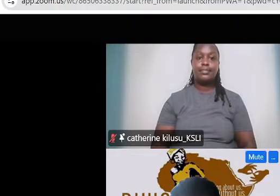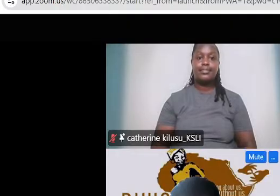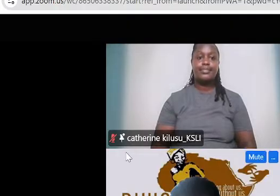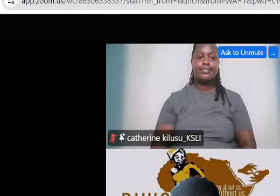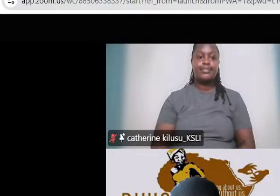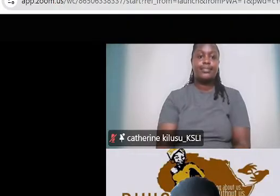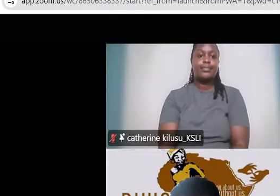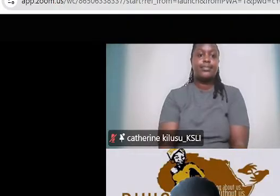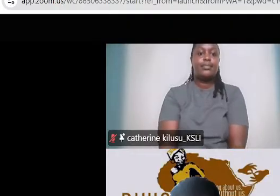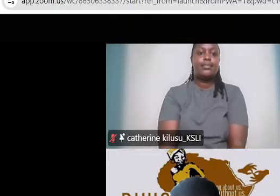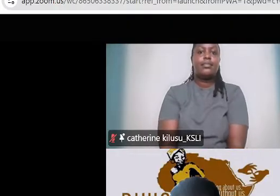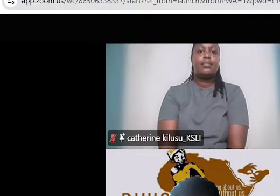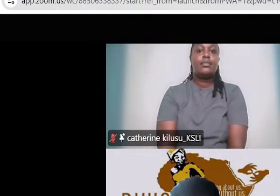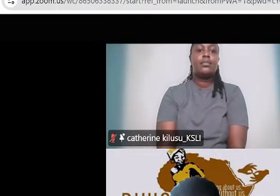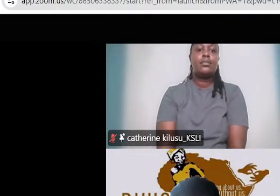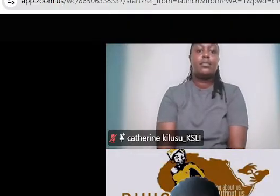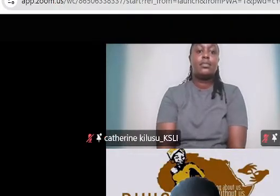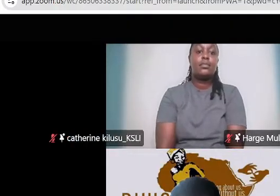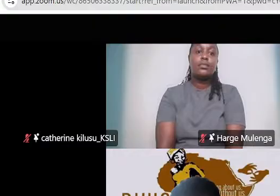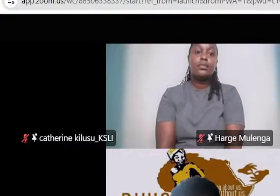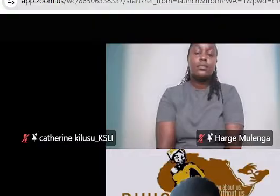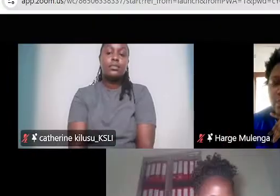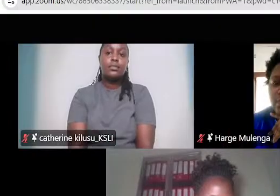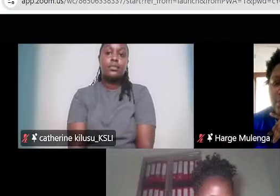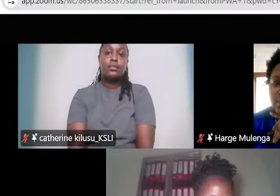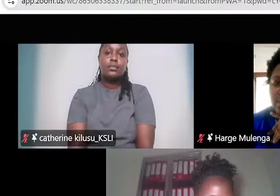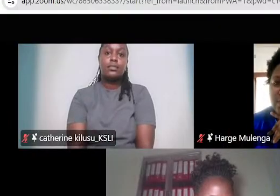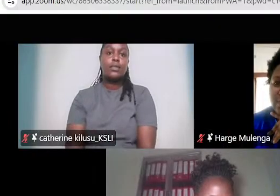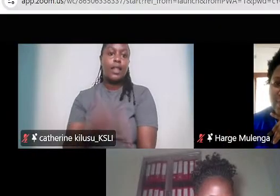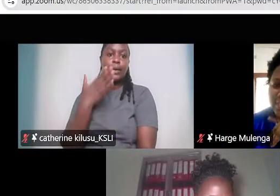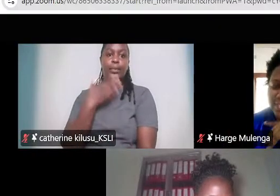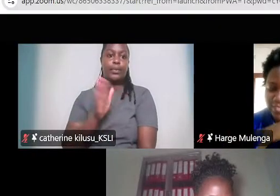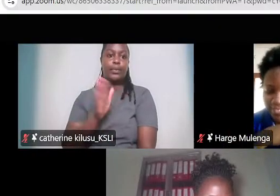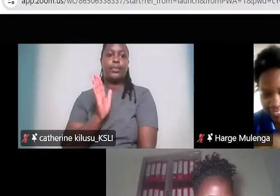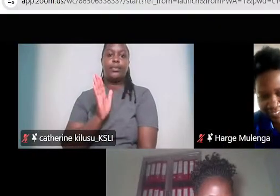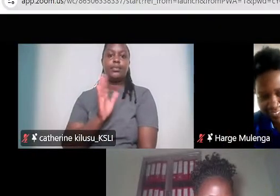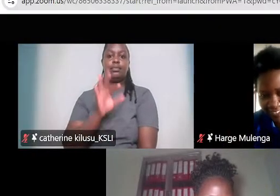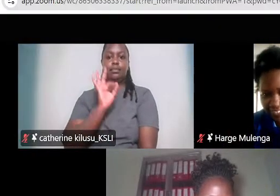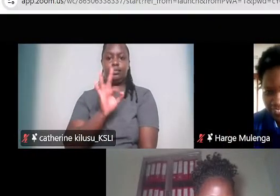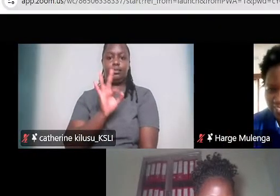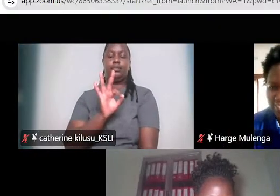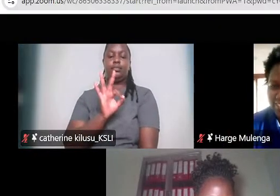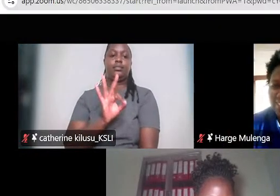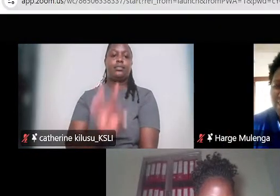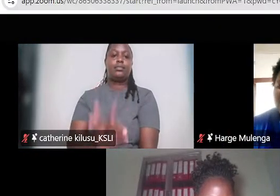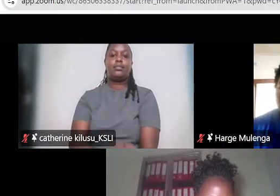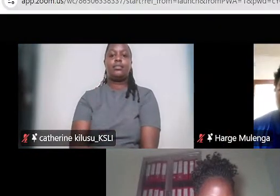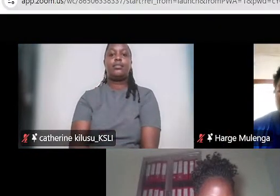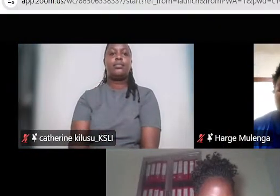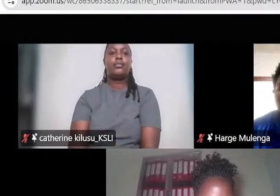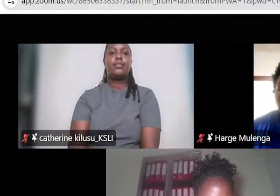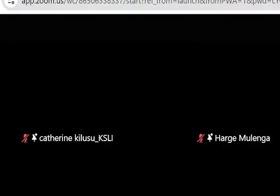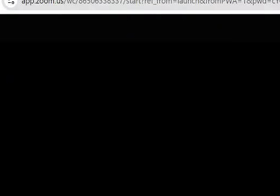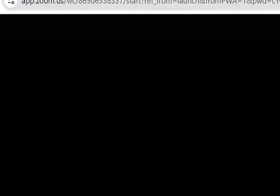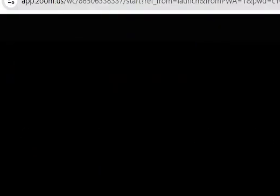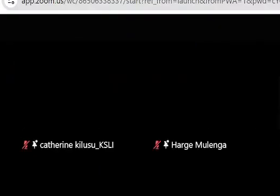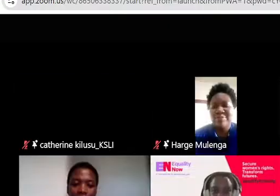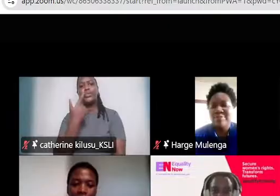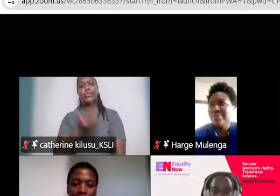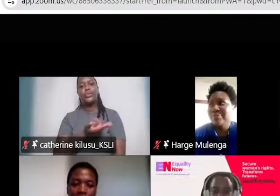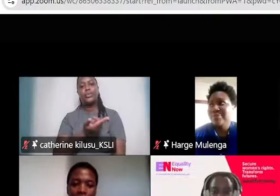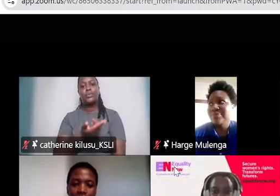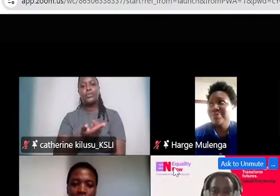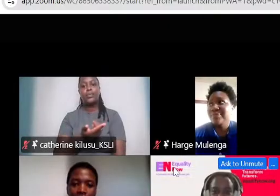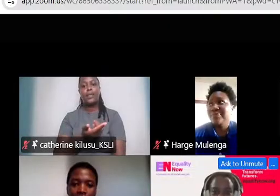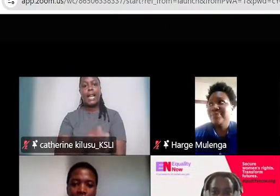Is it done? Yeah. No, it's not done. Don't say yeah. Who is taking a photo? Please, we don't know who is taking